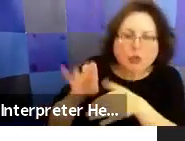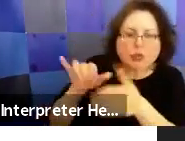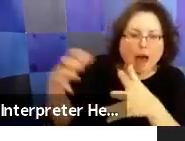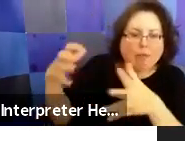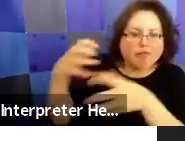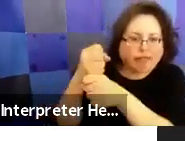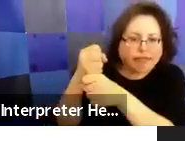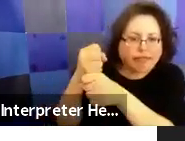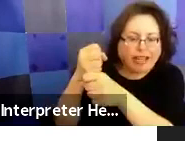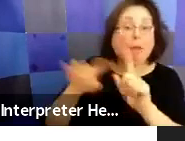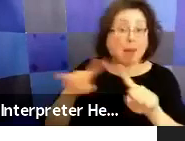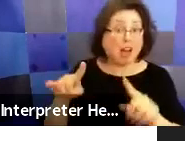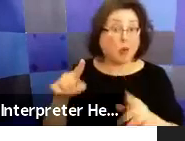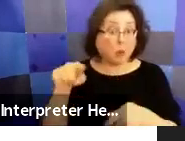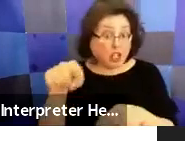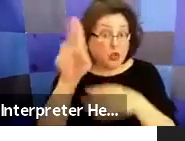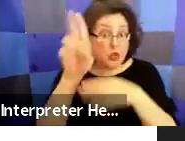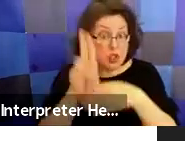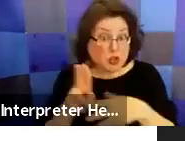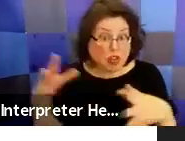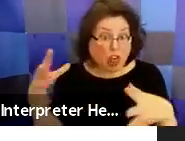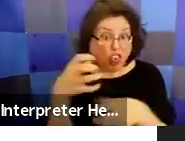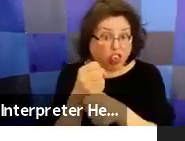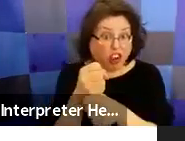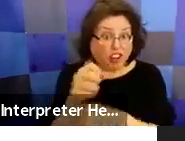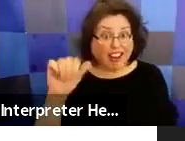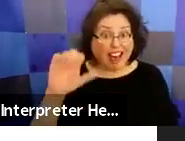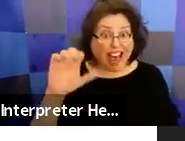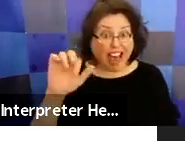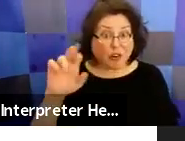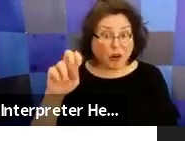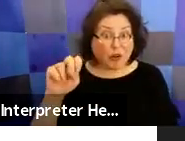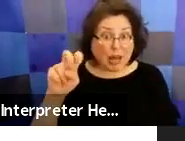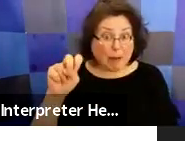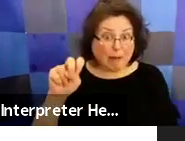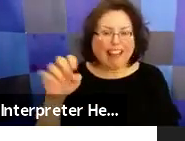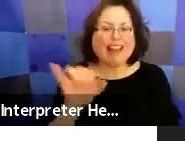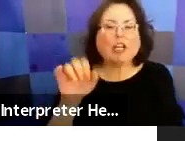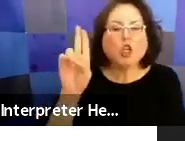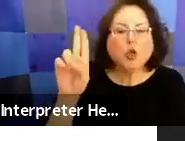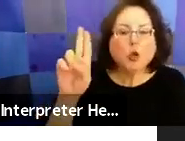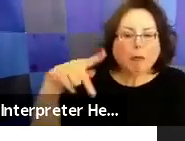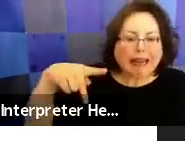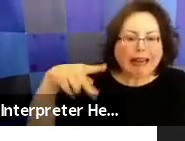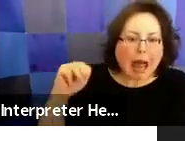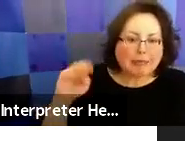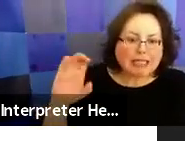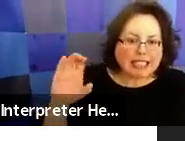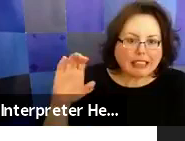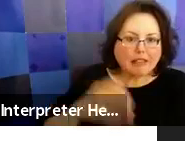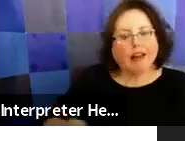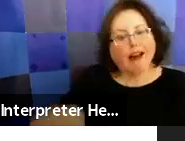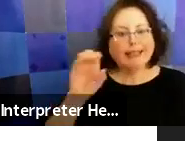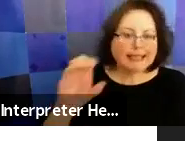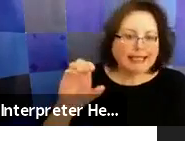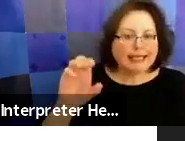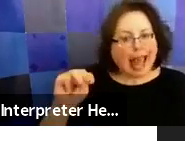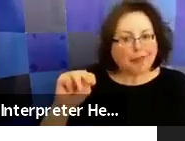But keep in mind when you're using acronyms, even things that are super familiar to us, like UPMC or CMU